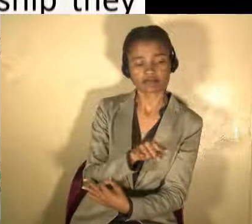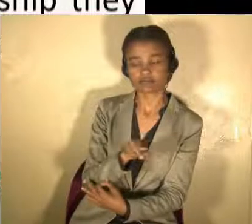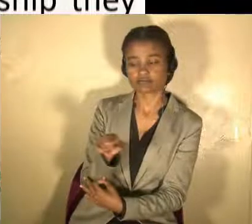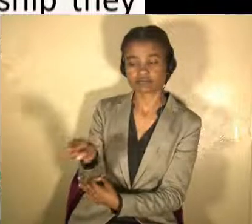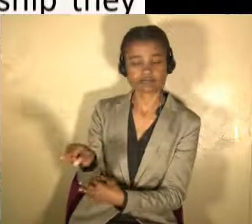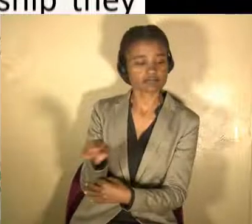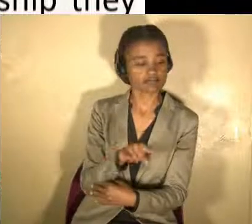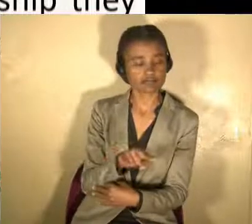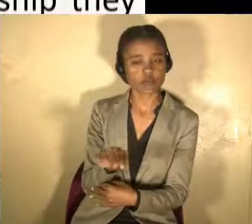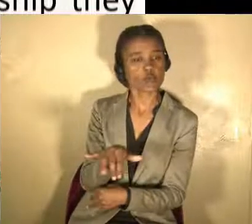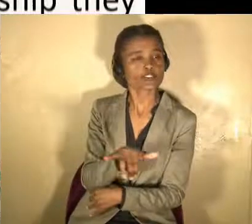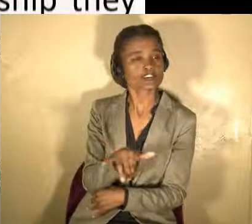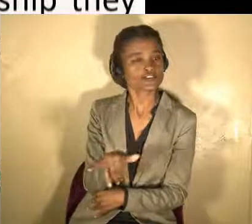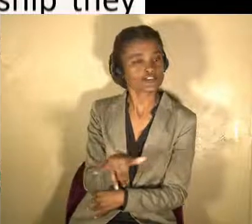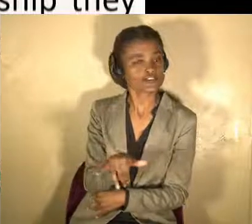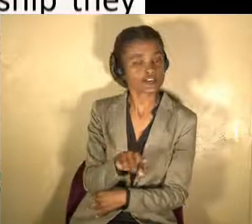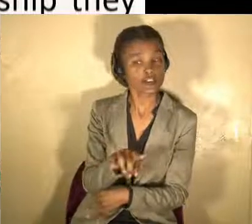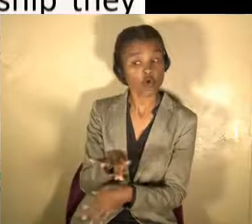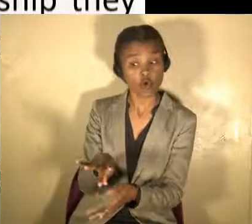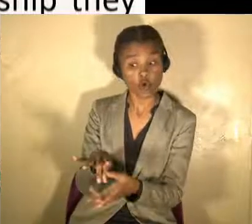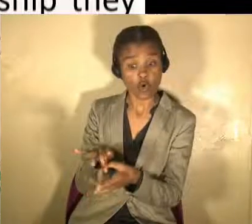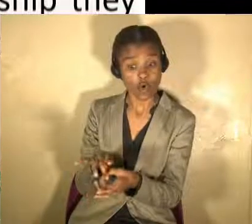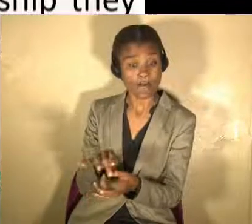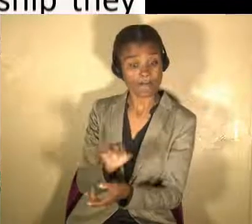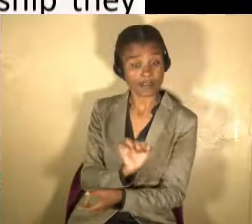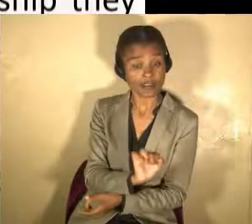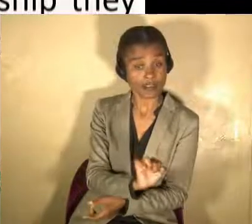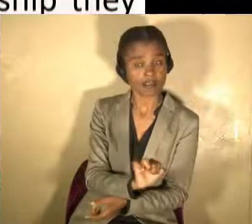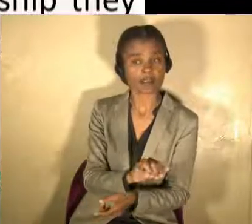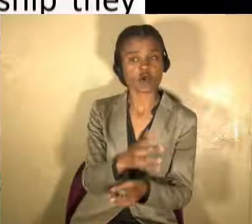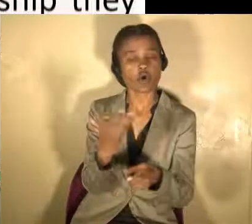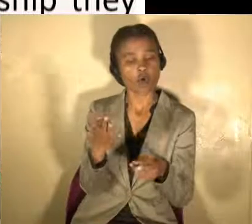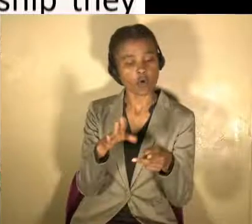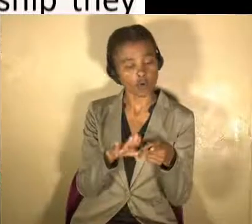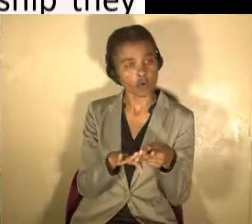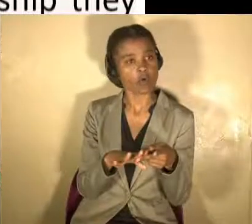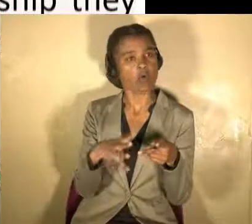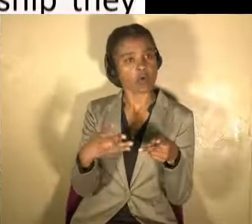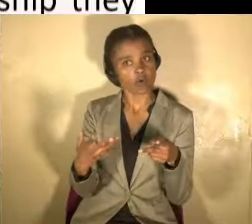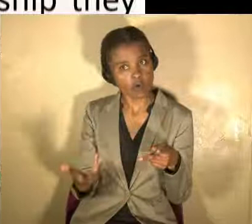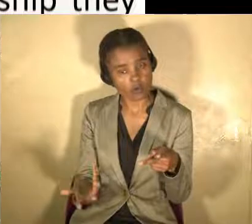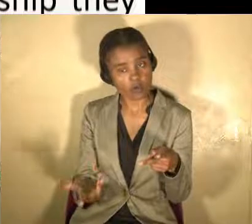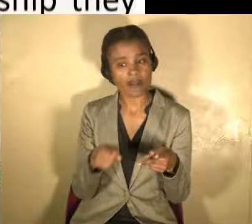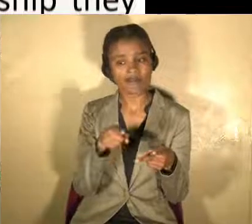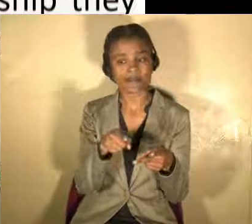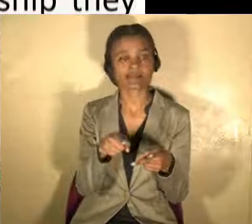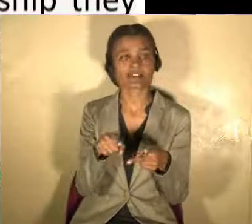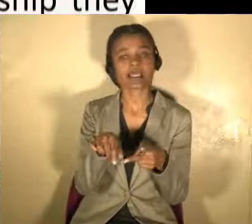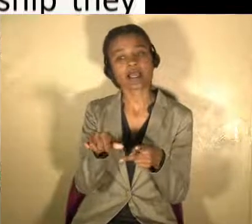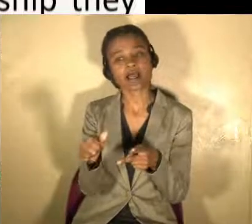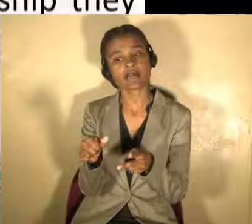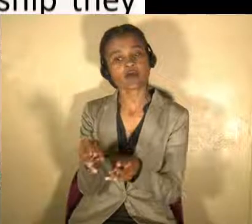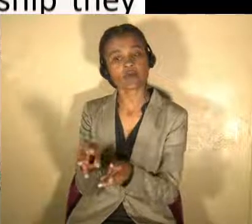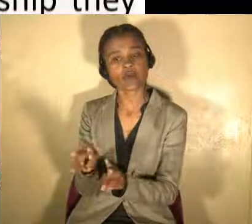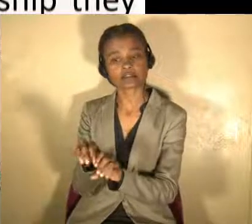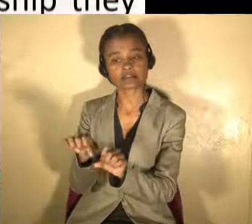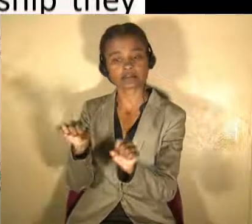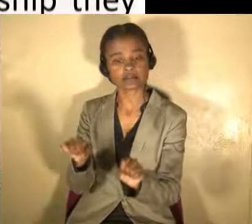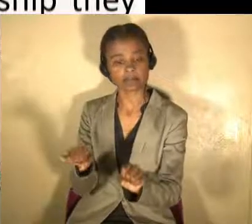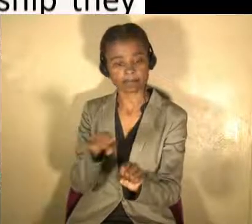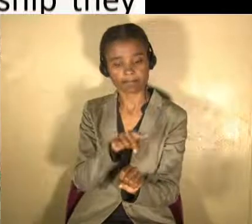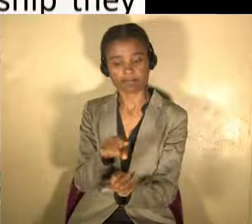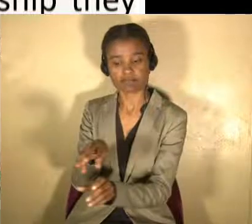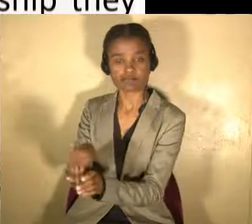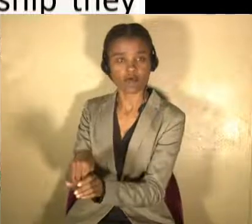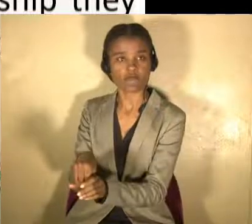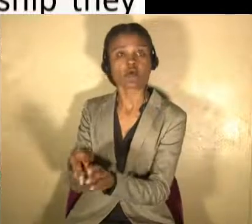homes, or place a child in a cluster foster care scheme that is registered as prescribed by the Children's Act, and